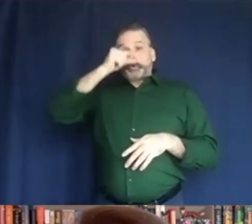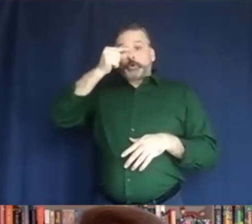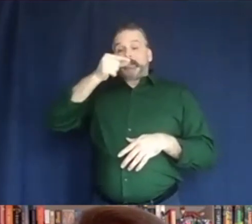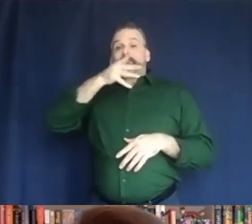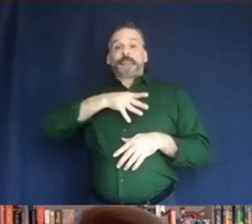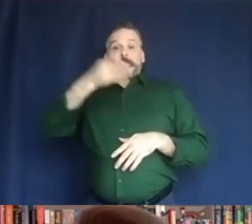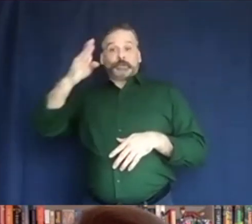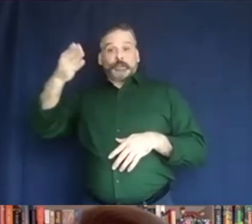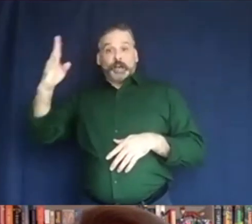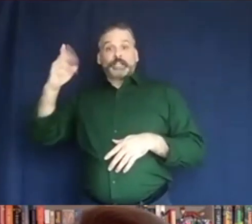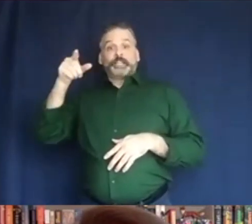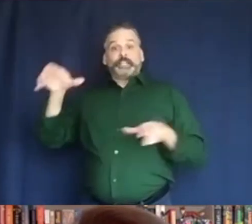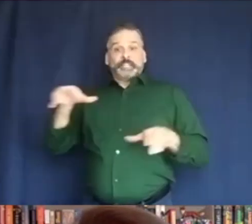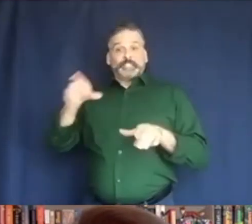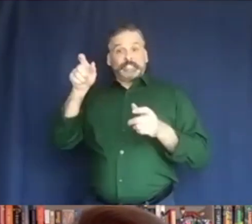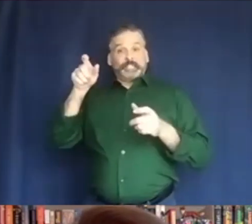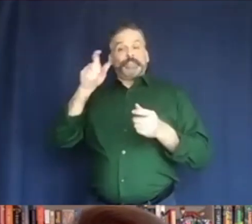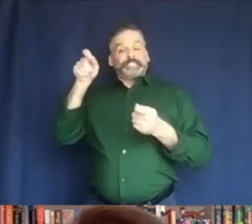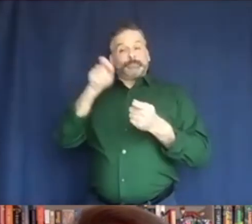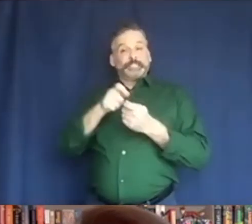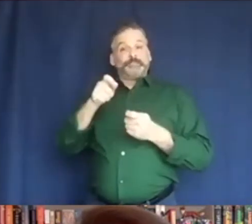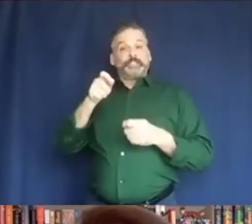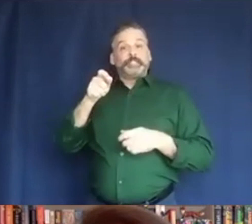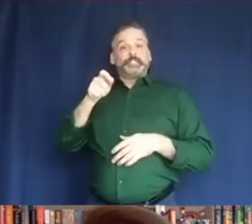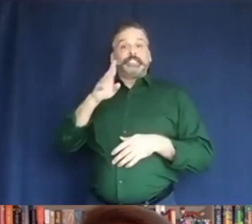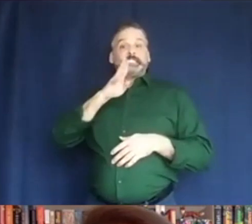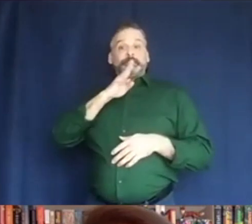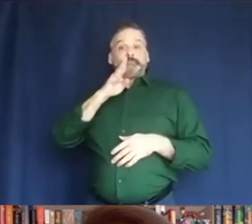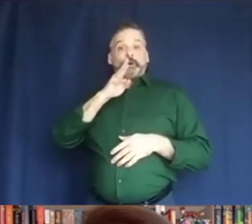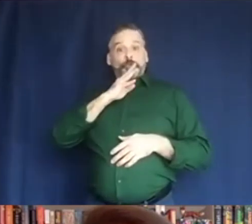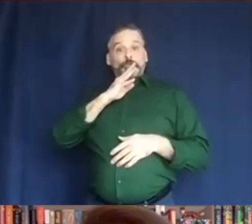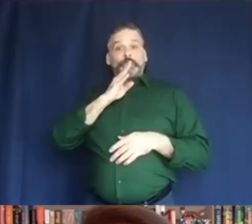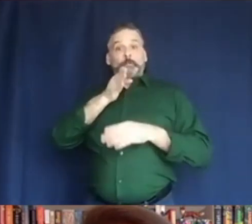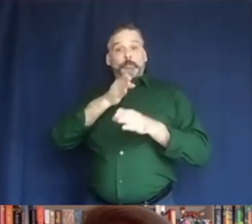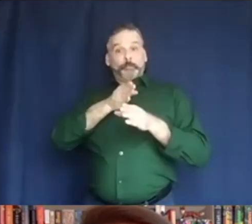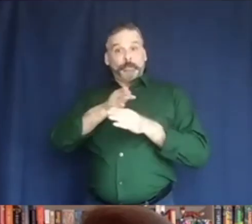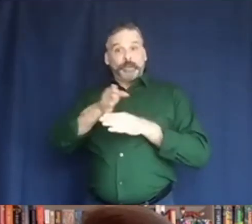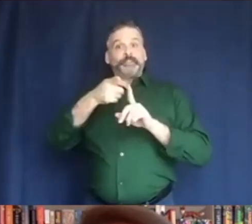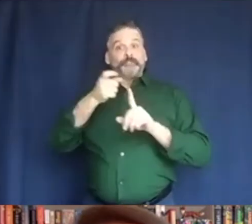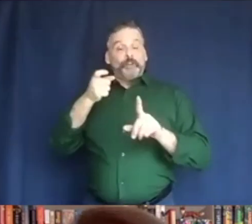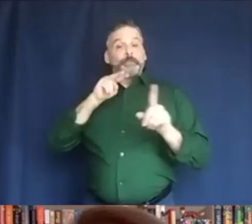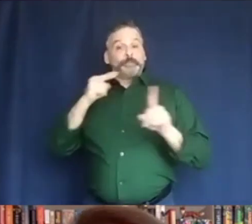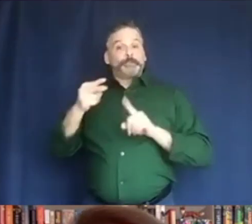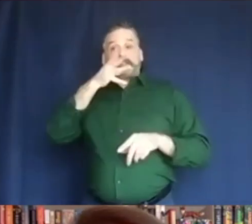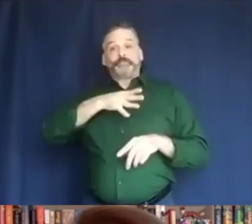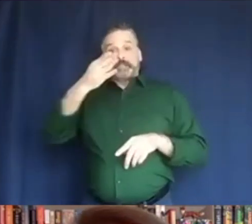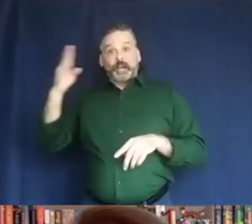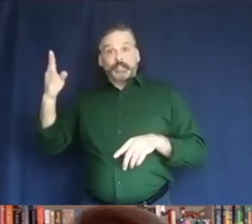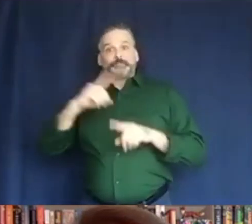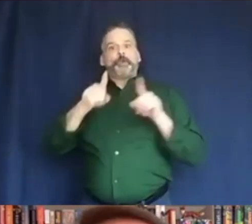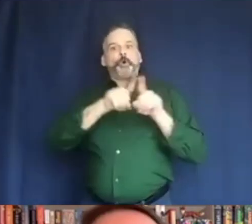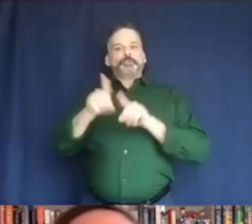it specifically spoke predominantly from the perspective of the goddesses, but also from the